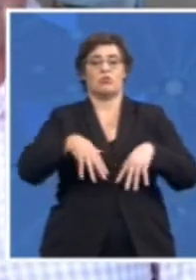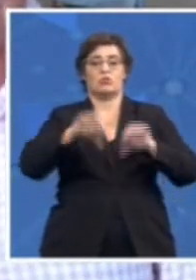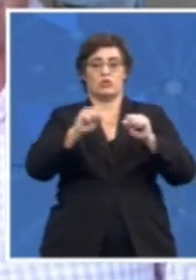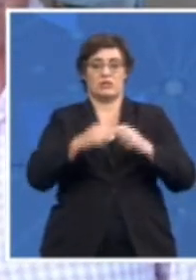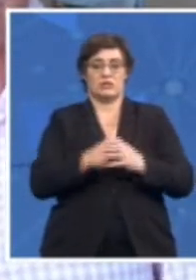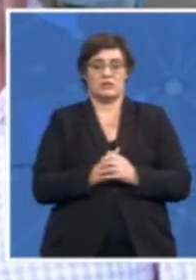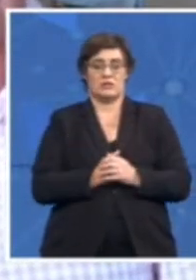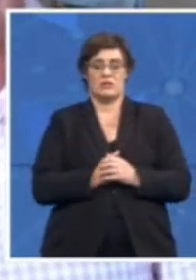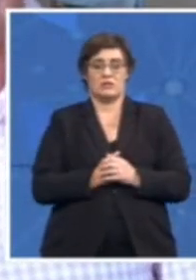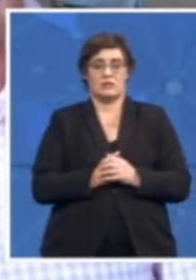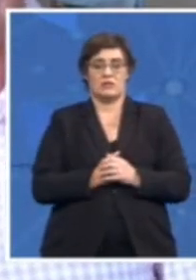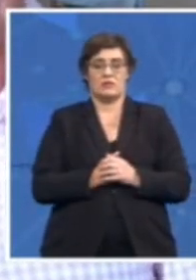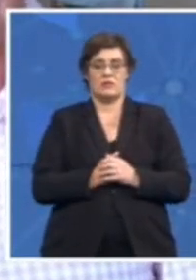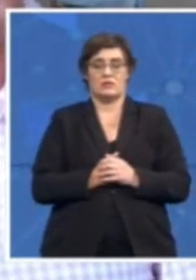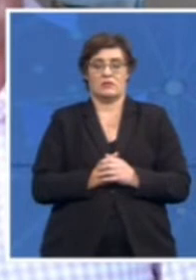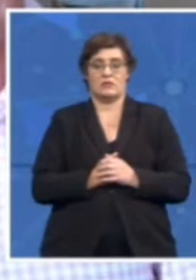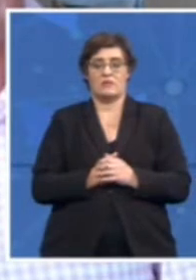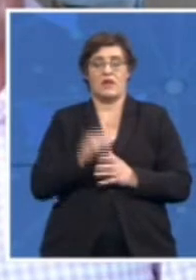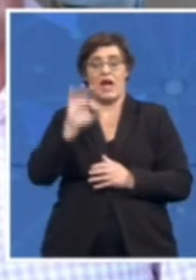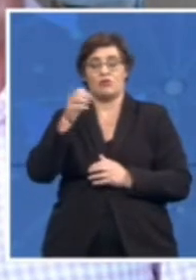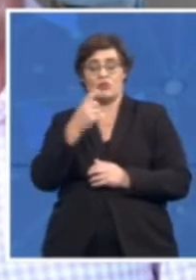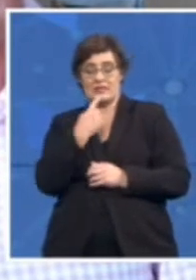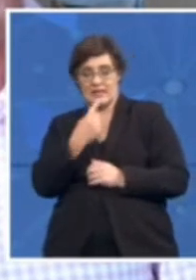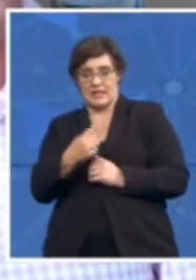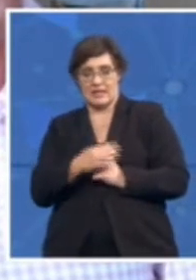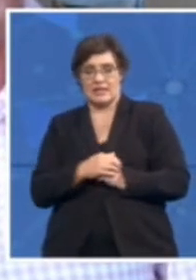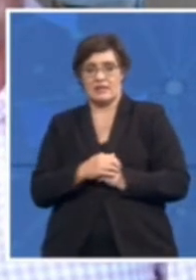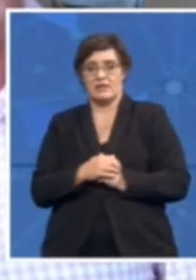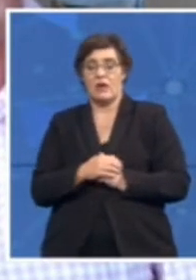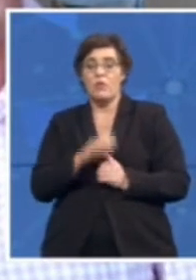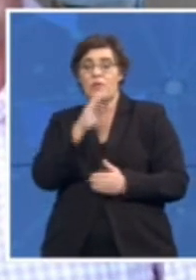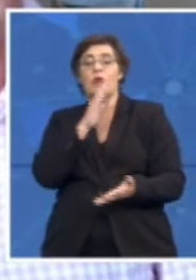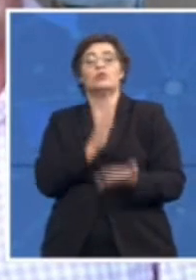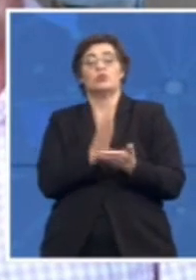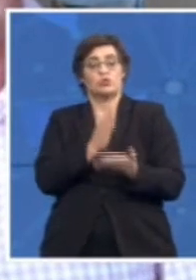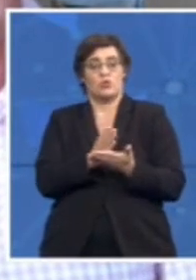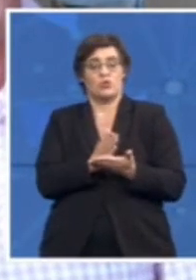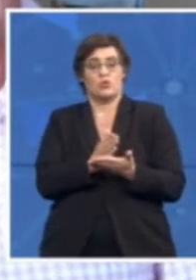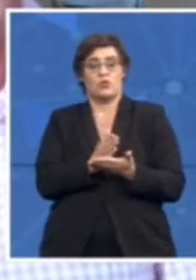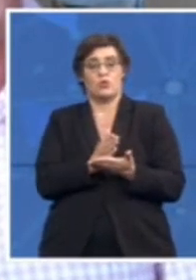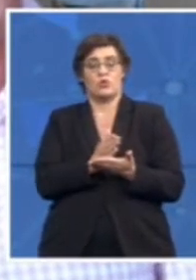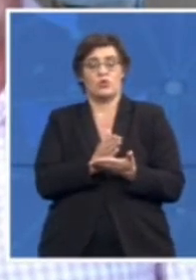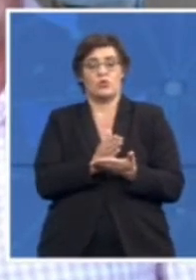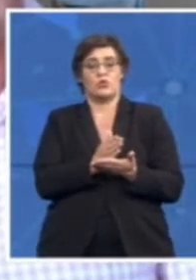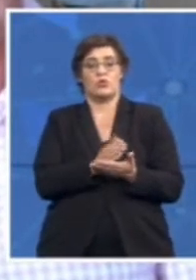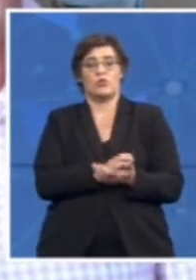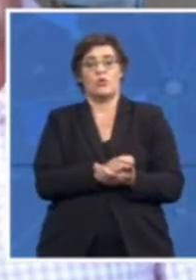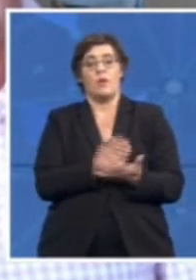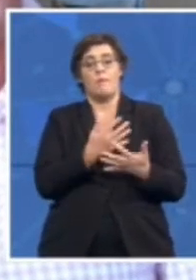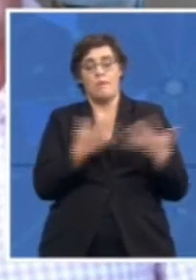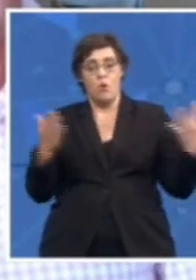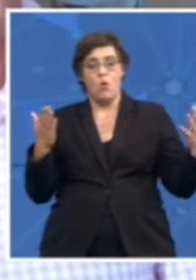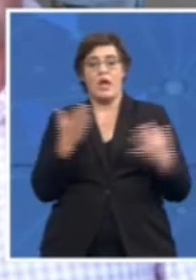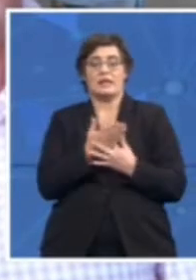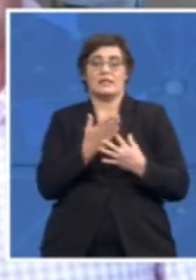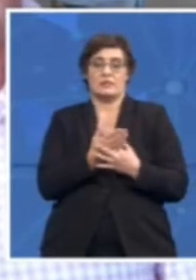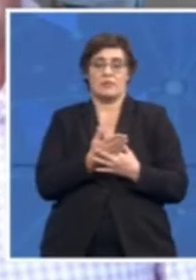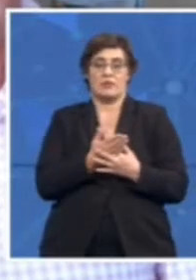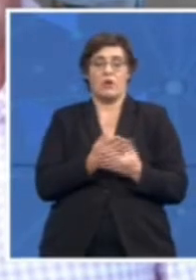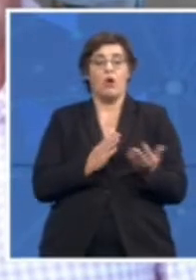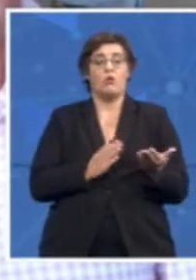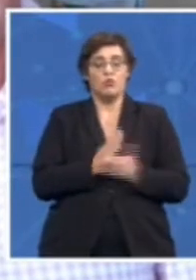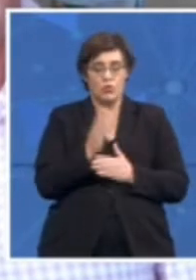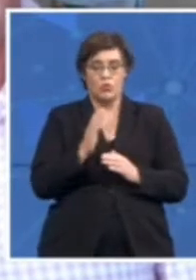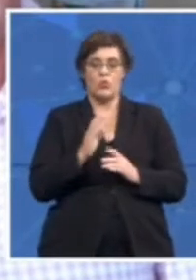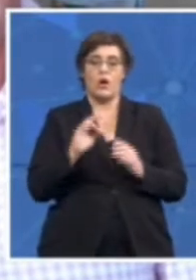said, we will make sure to be a lot more accessible through these kinds of briefings whenever